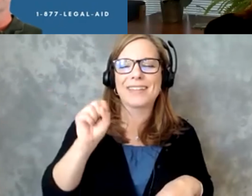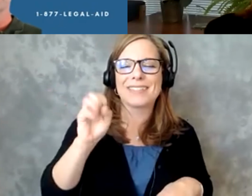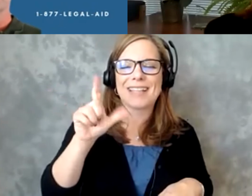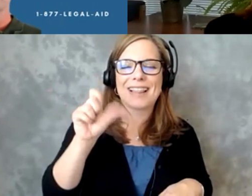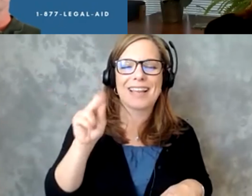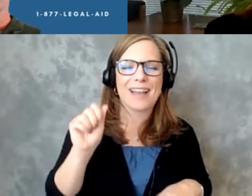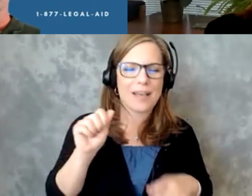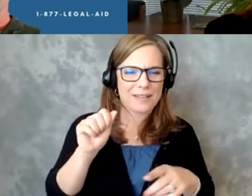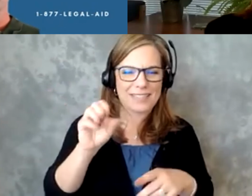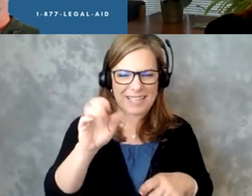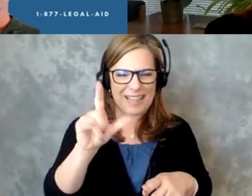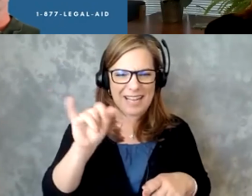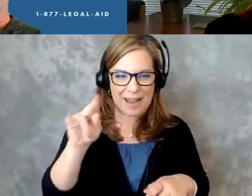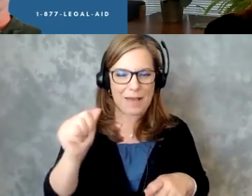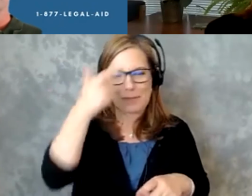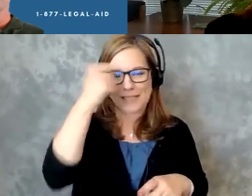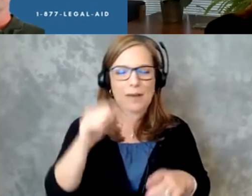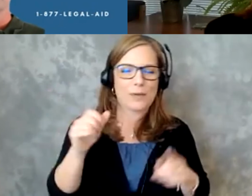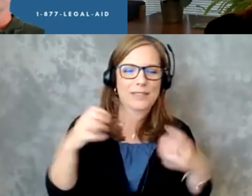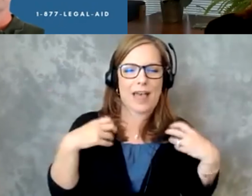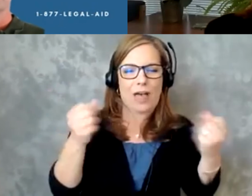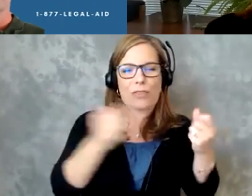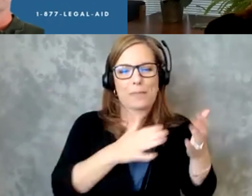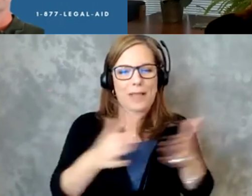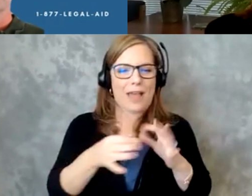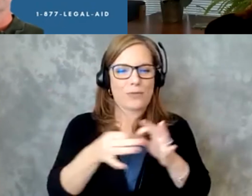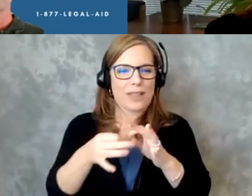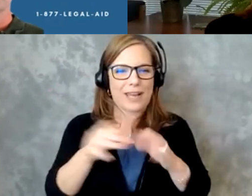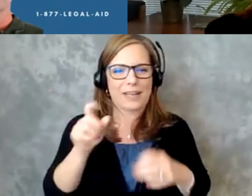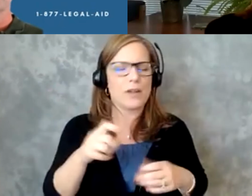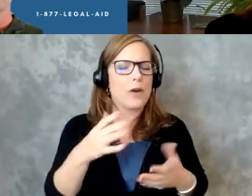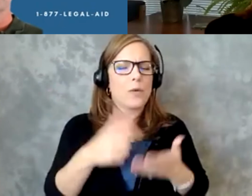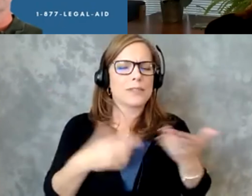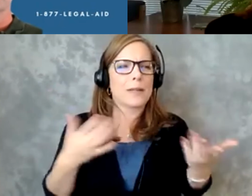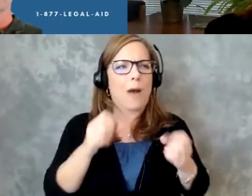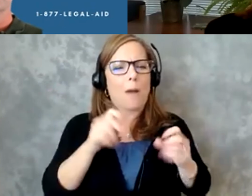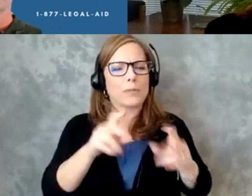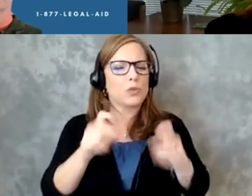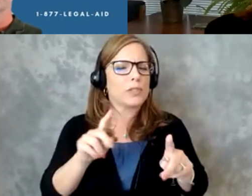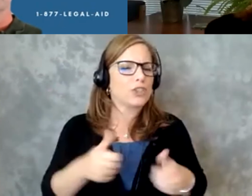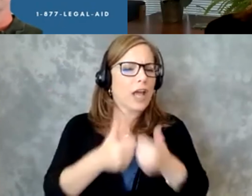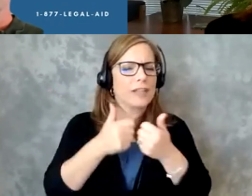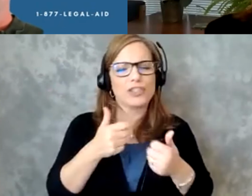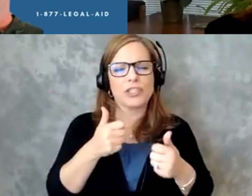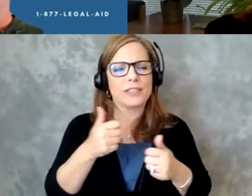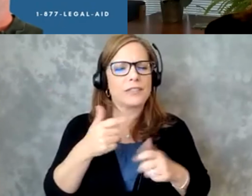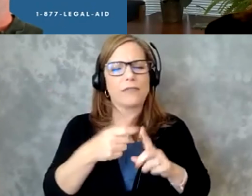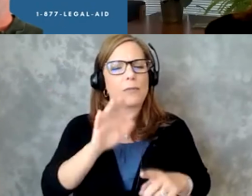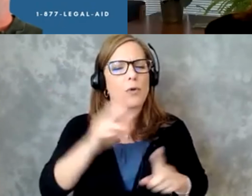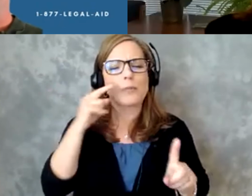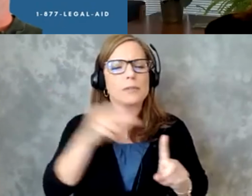of your thoughts on expanding networks, new provider types, some of the opportunities and challenges from your perspective. Yes.